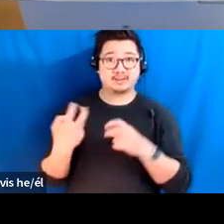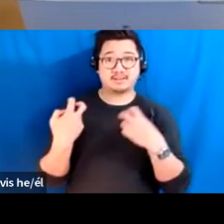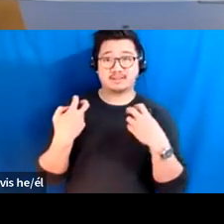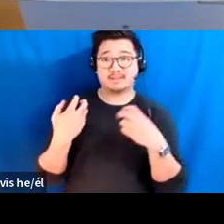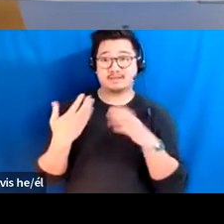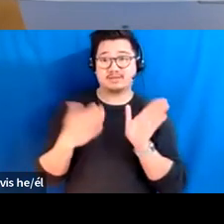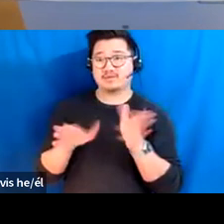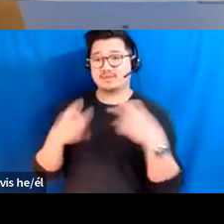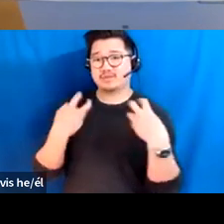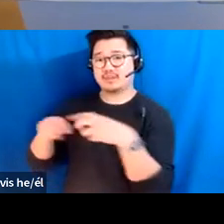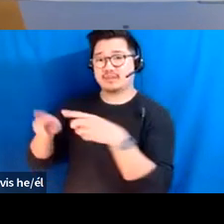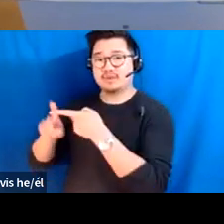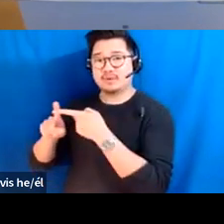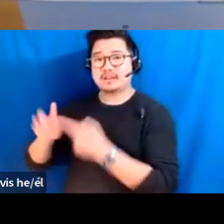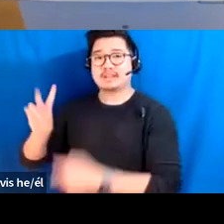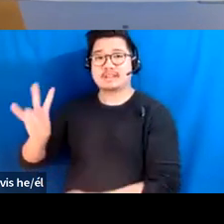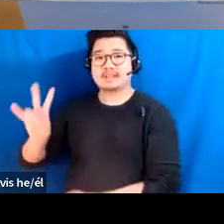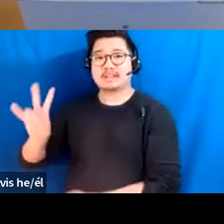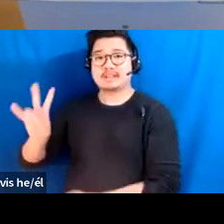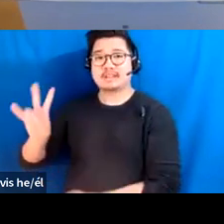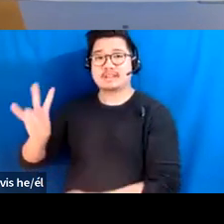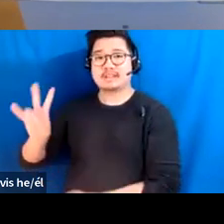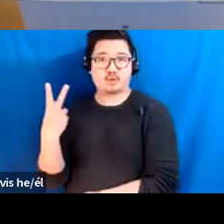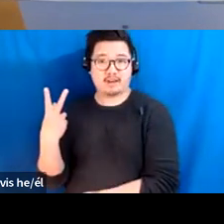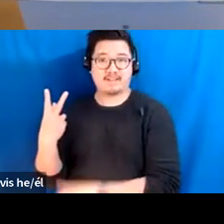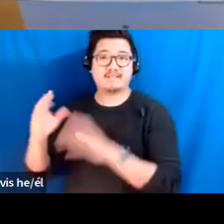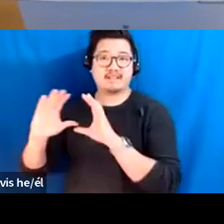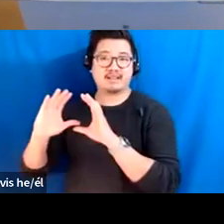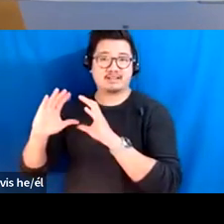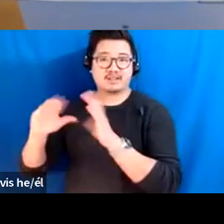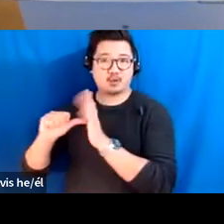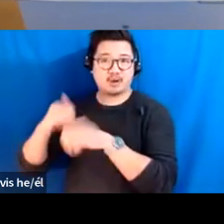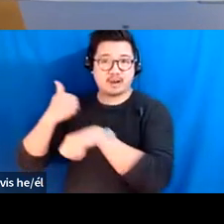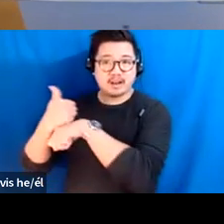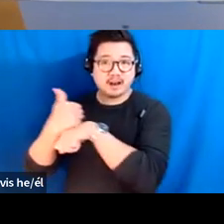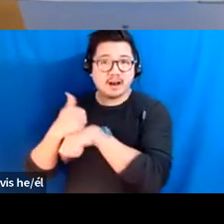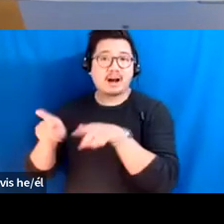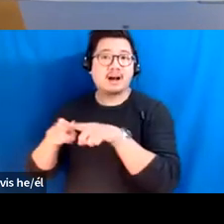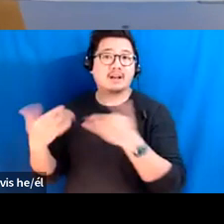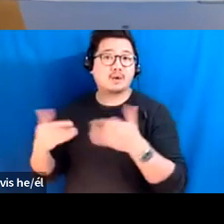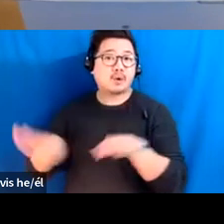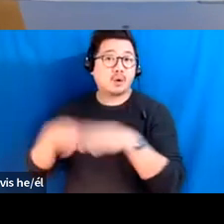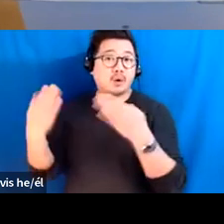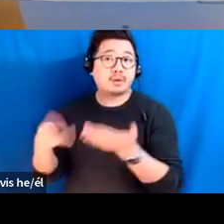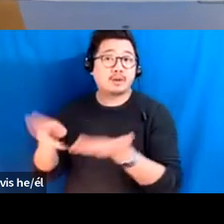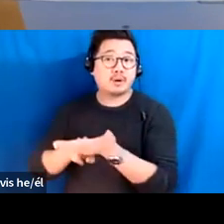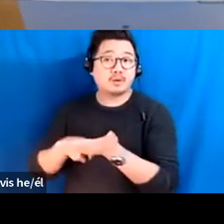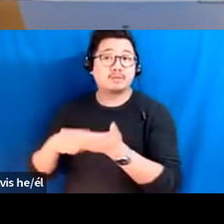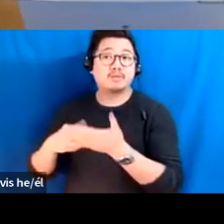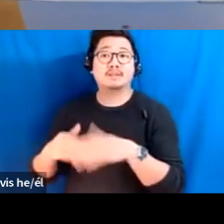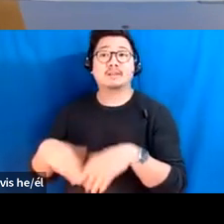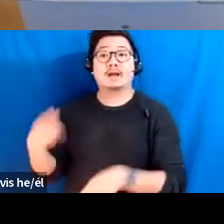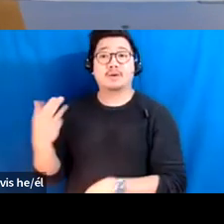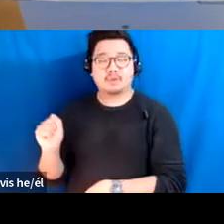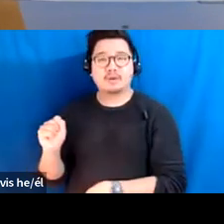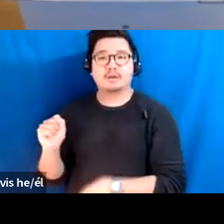um great configuration and many of our comprehensive open enrollment high schools that would then give us the opportunity